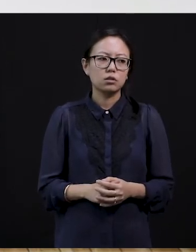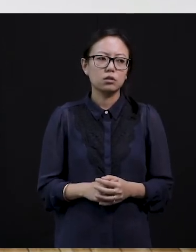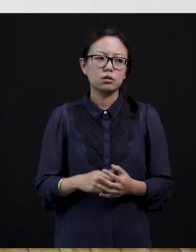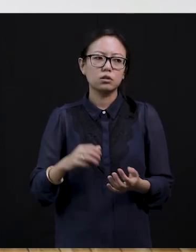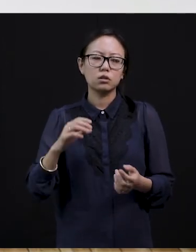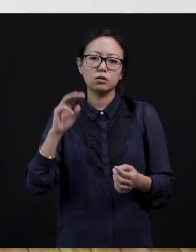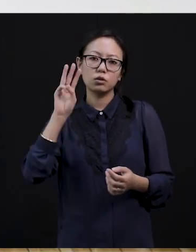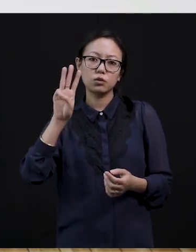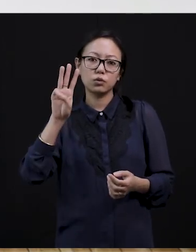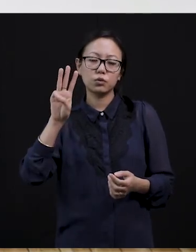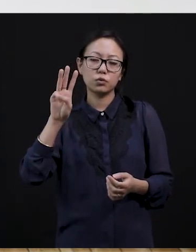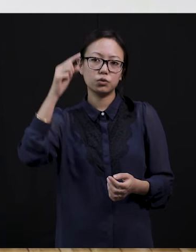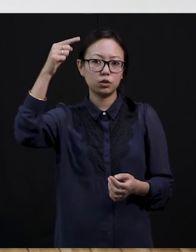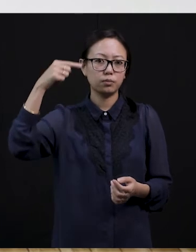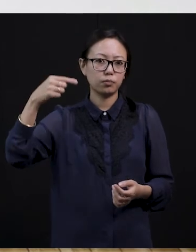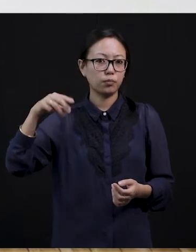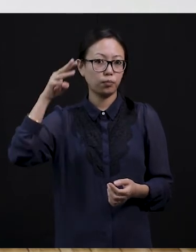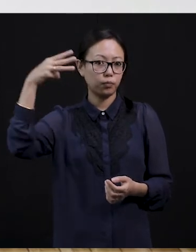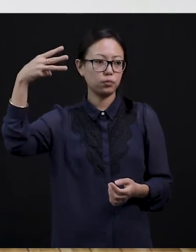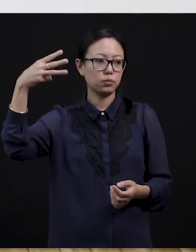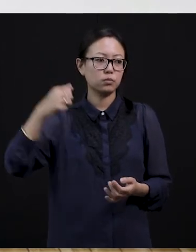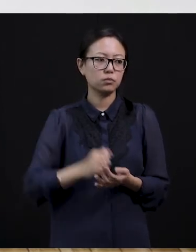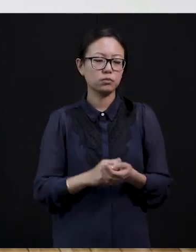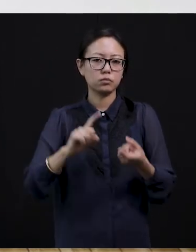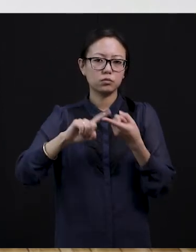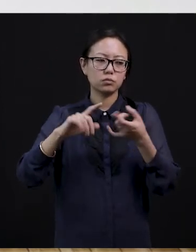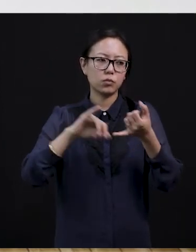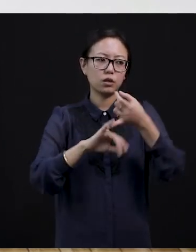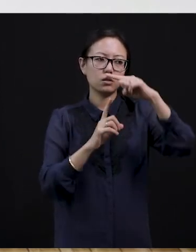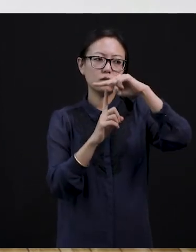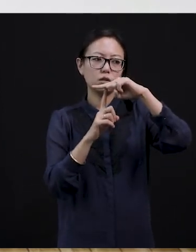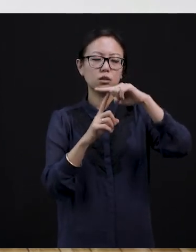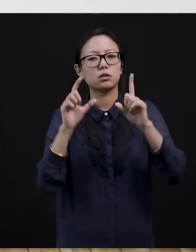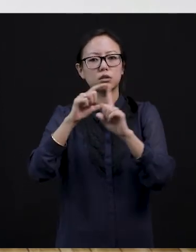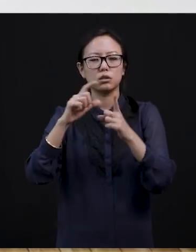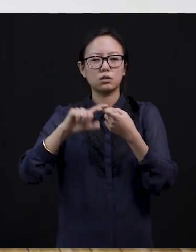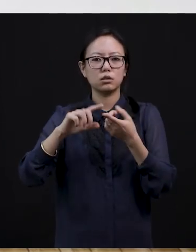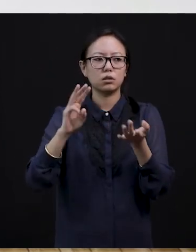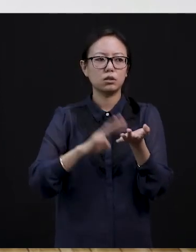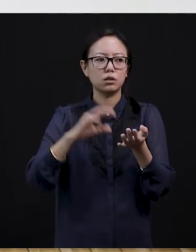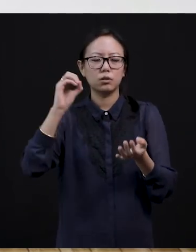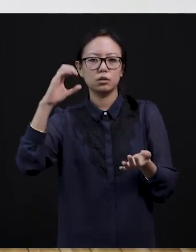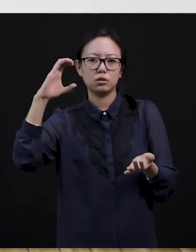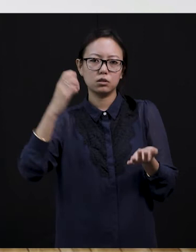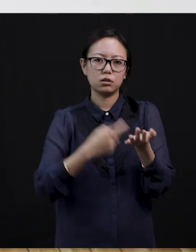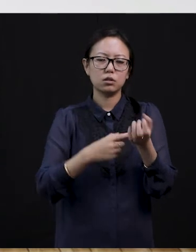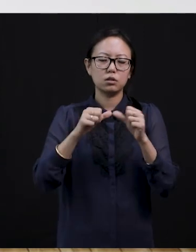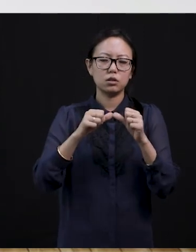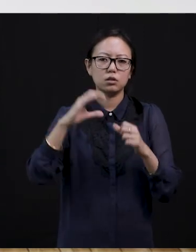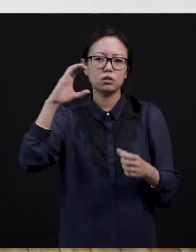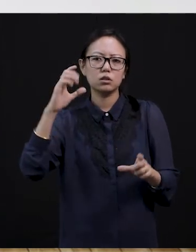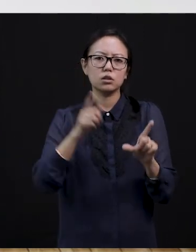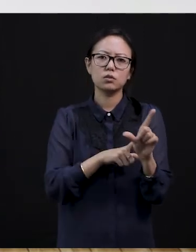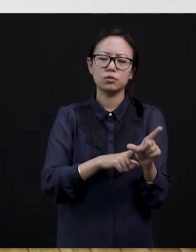to be making rule, where everybody is going to be in the of law. So everybody